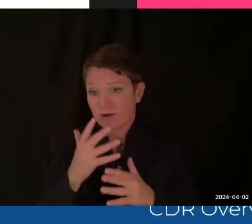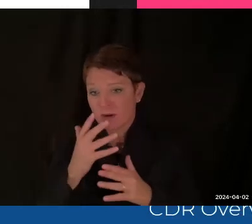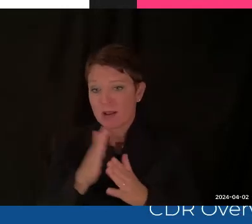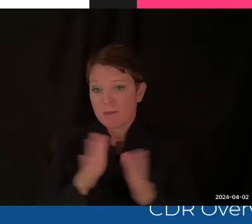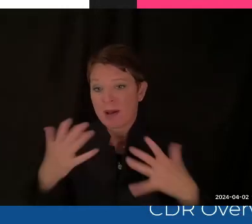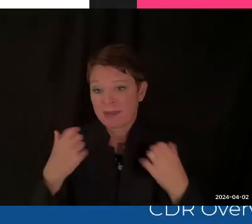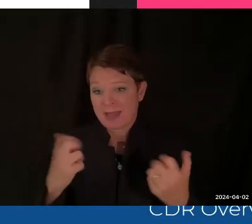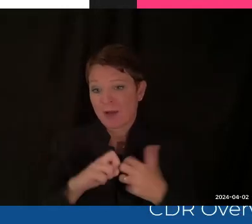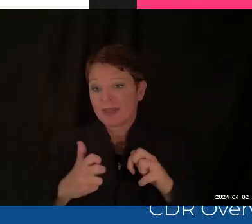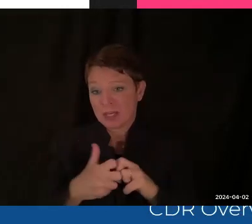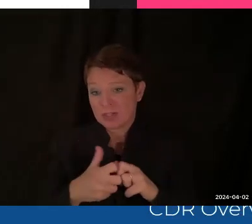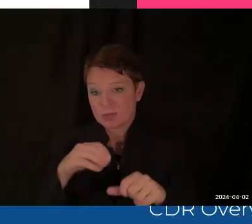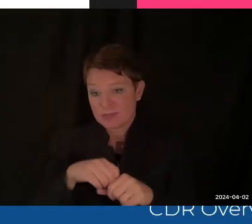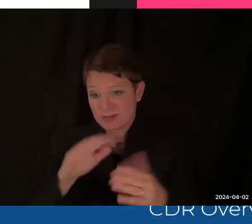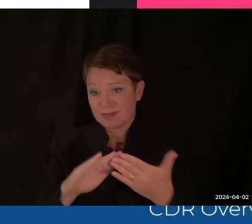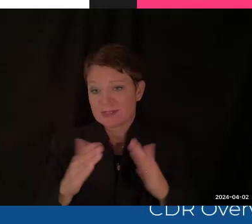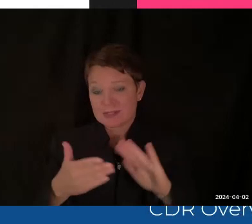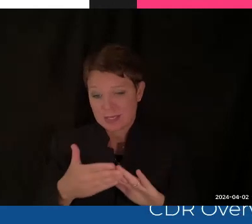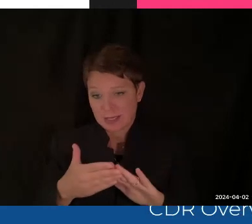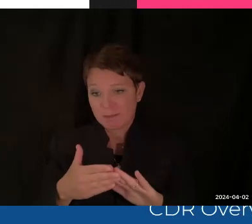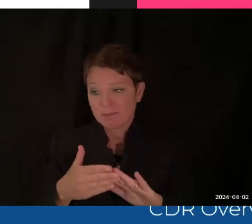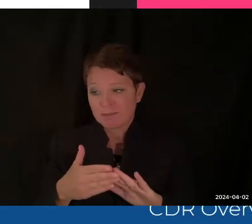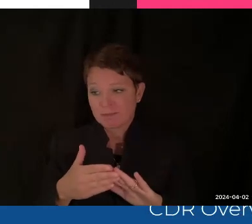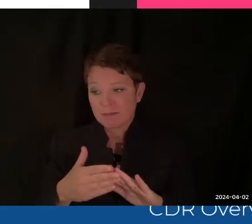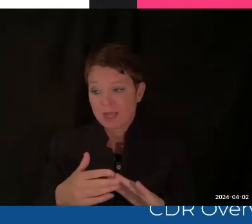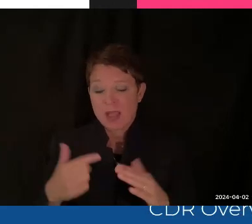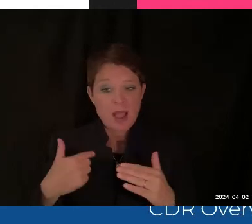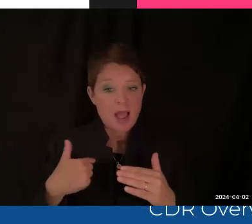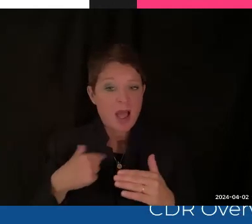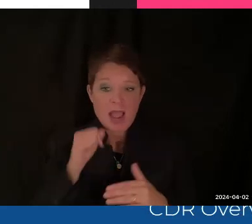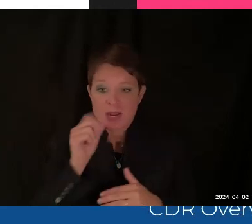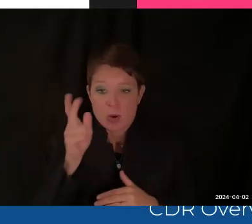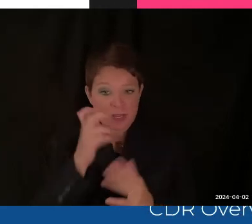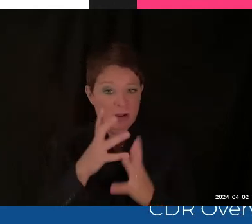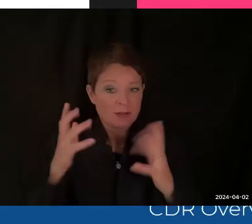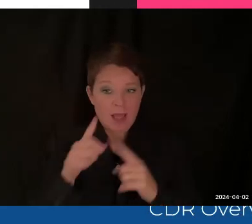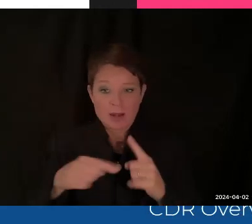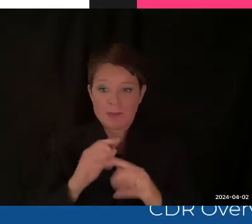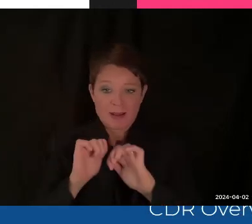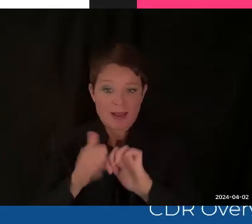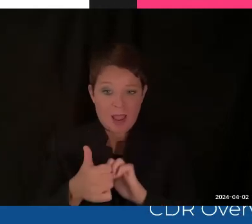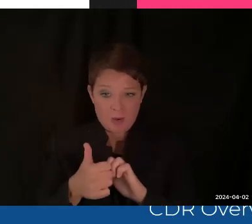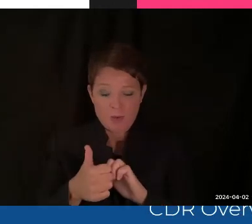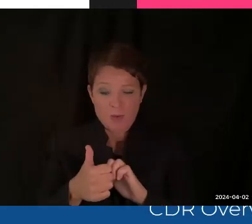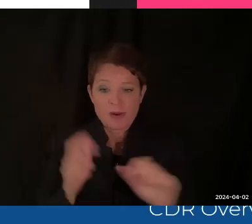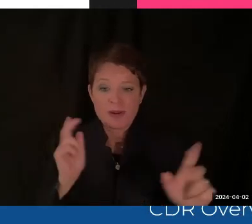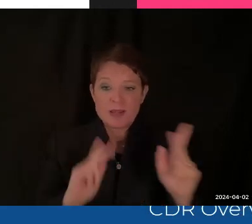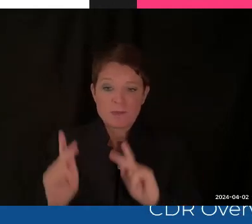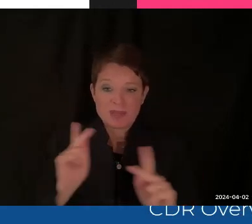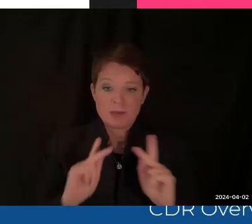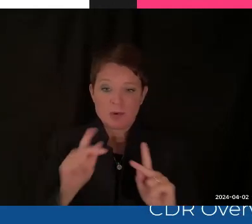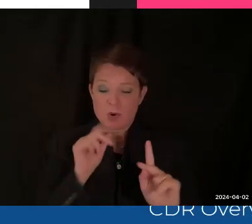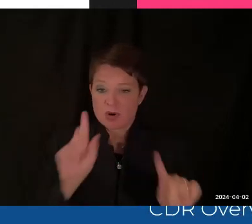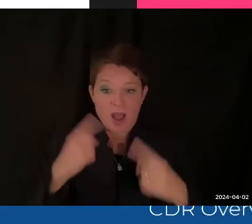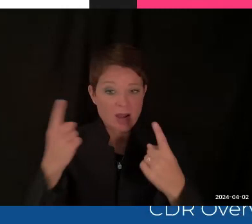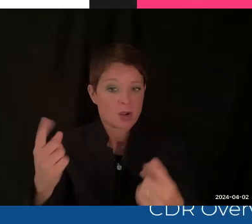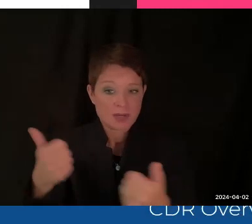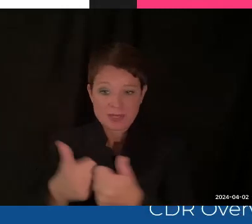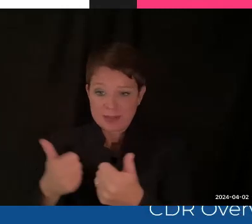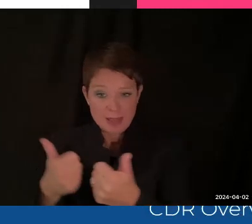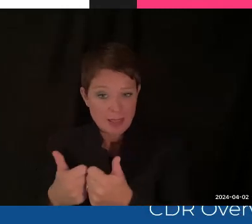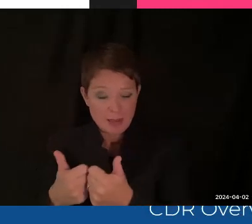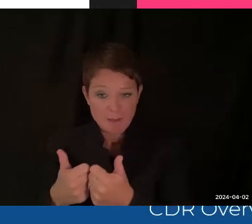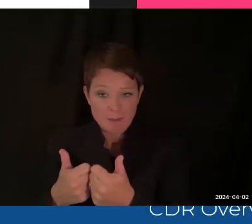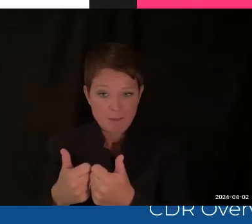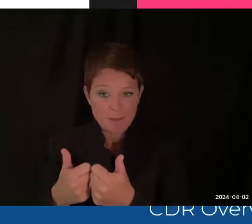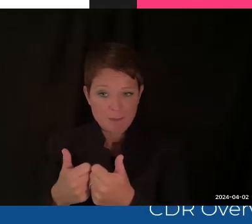health issues in the city. And I don't hear much about how people who aren't going to the games